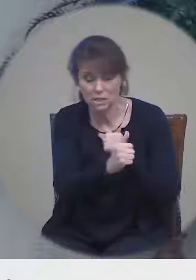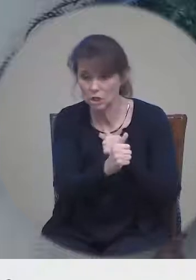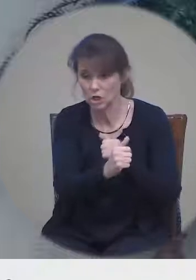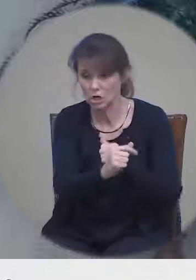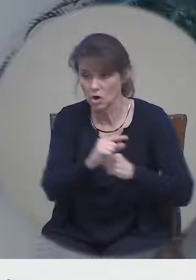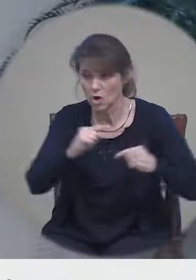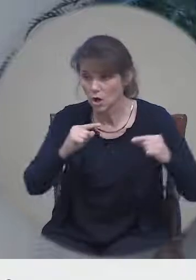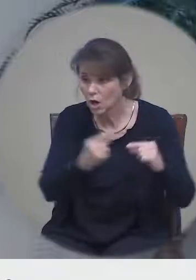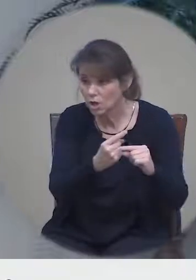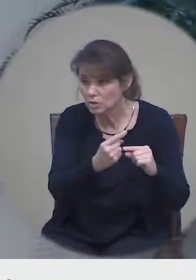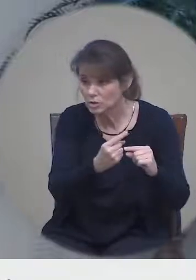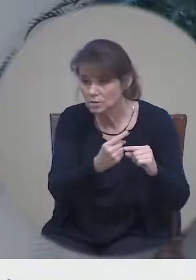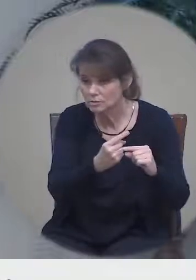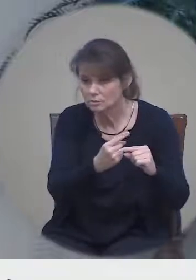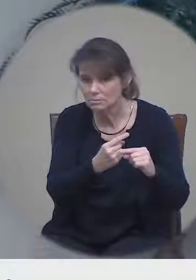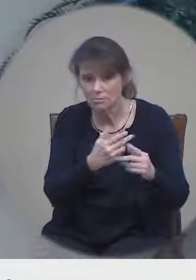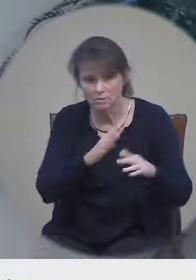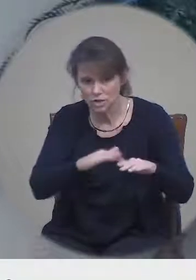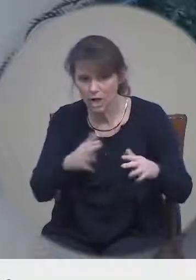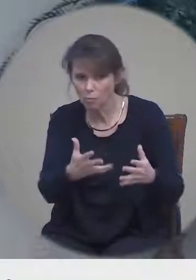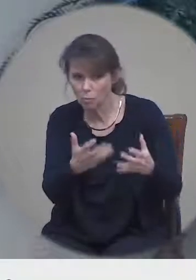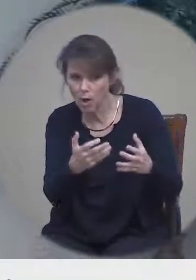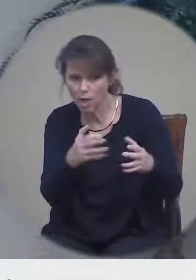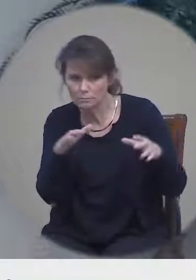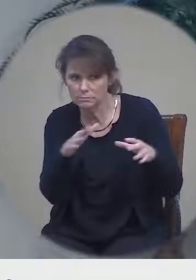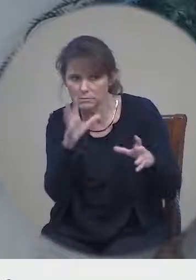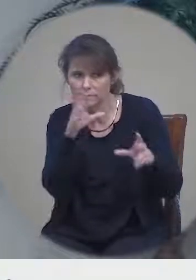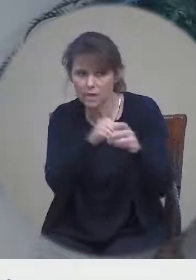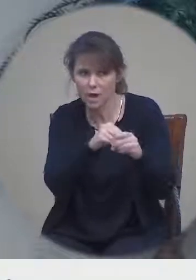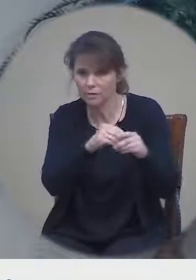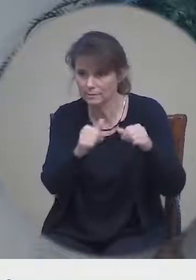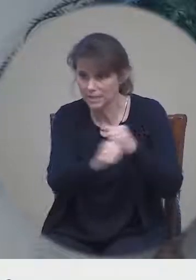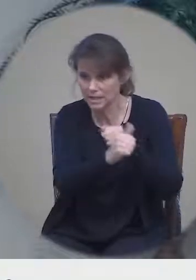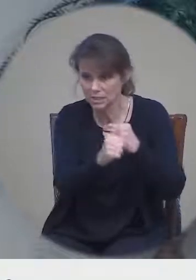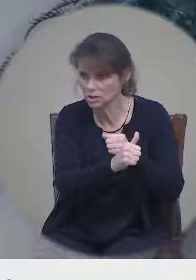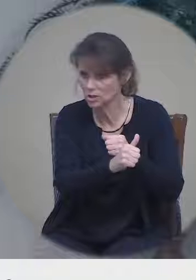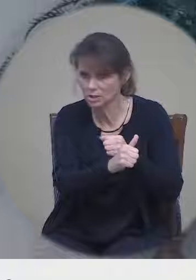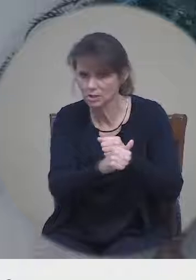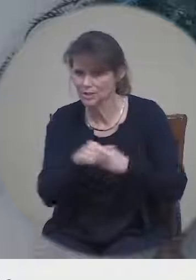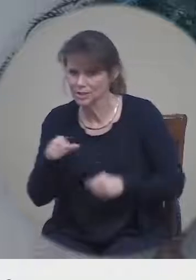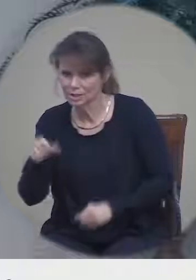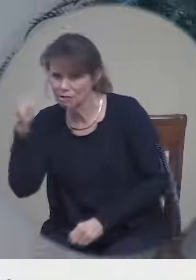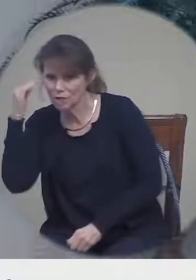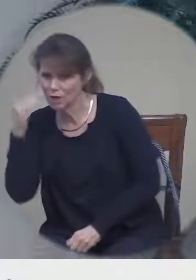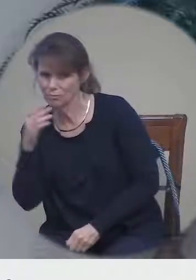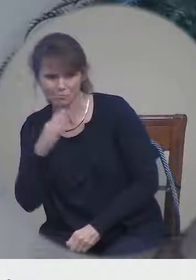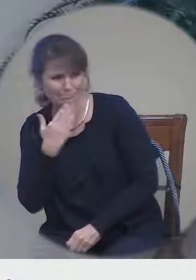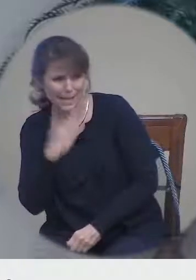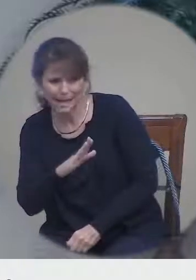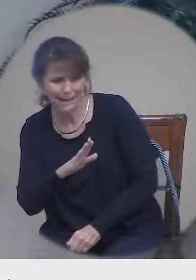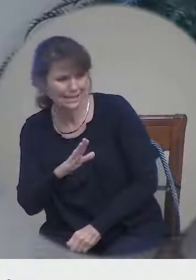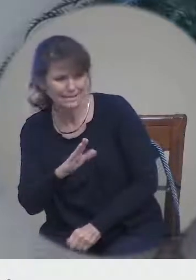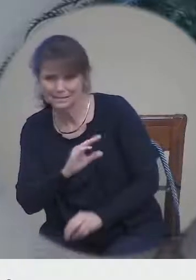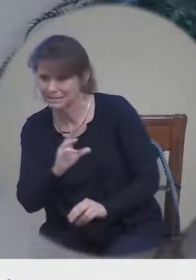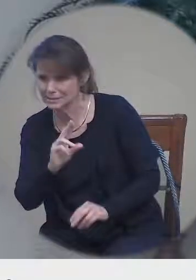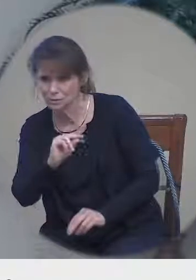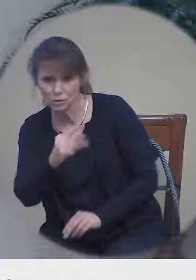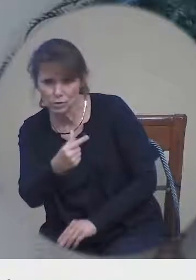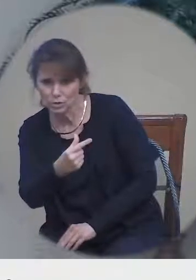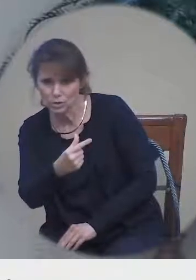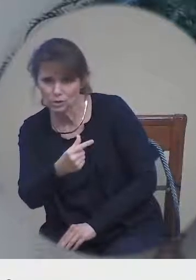you love, wants to do, and you know is not good for them, and this idea of chastening. All right?